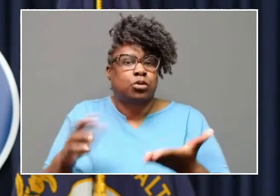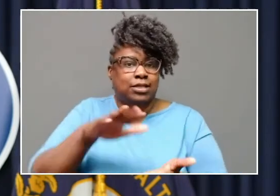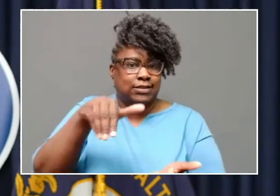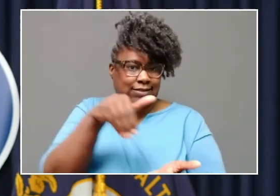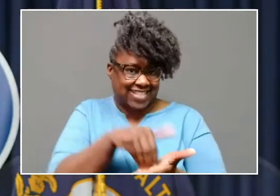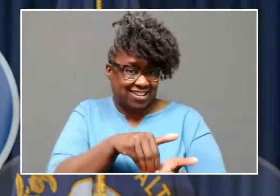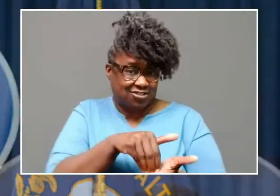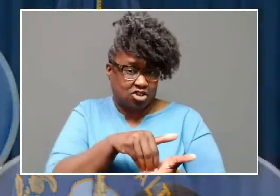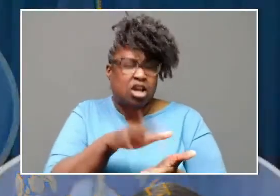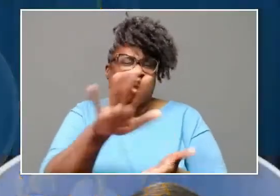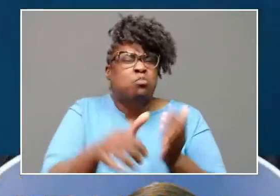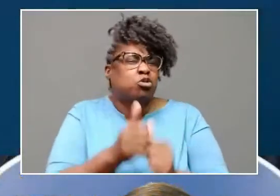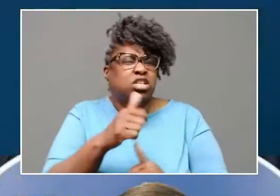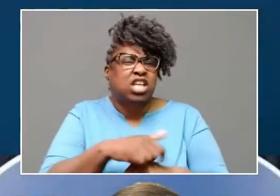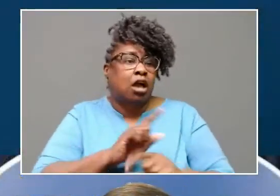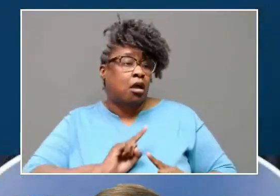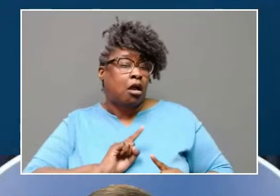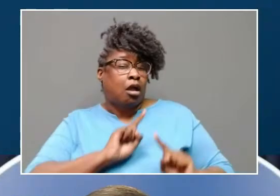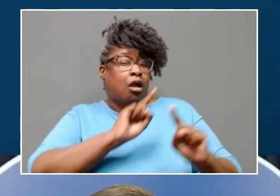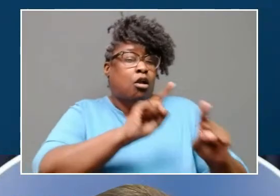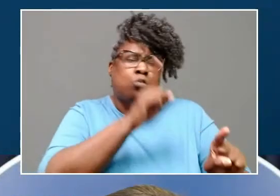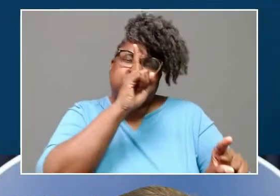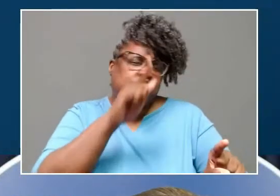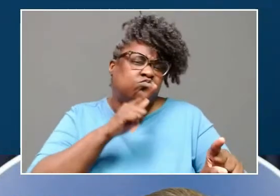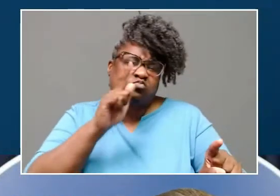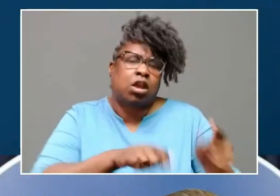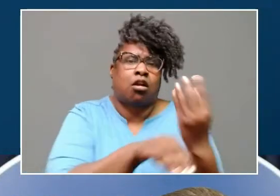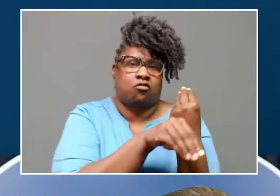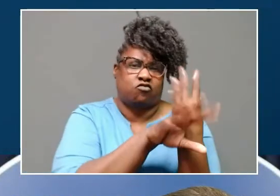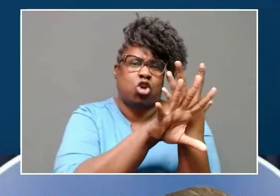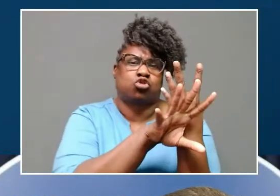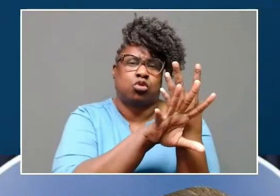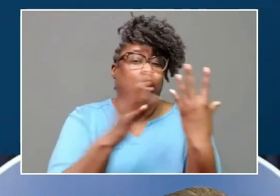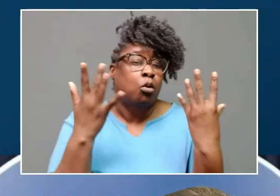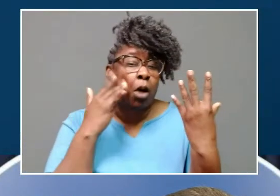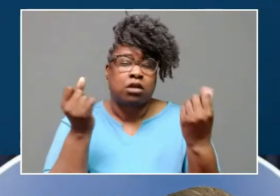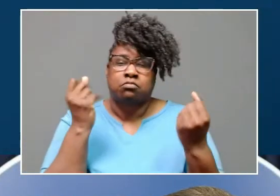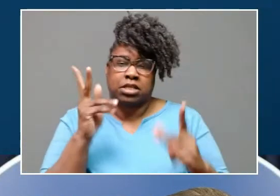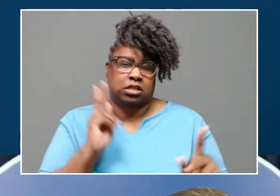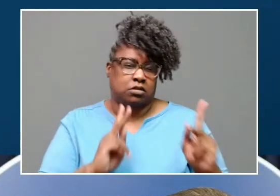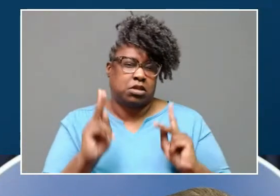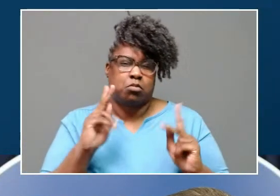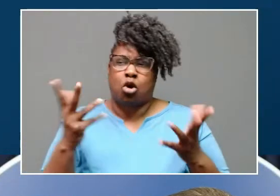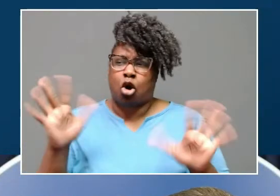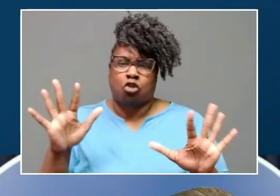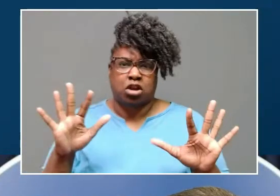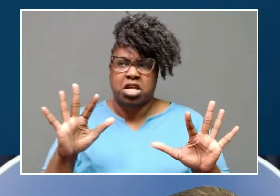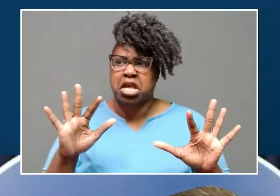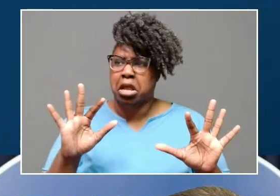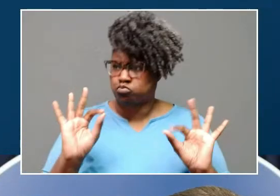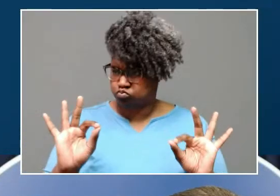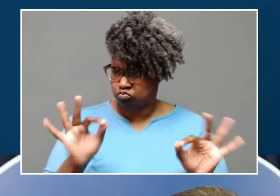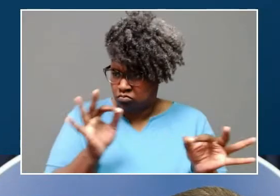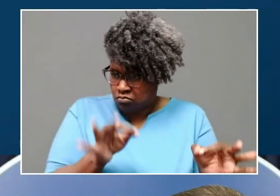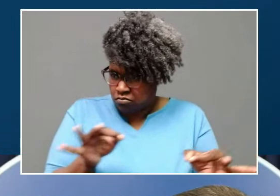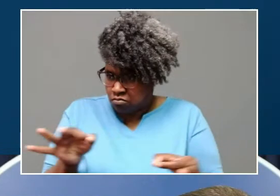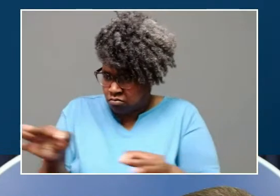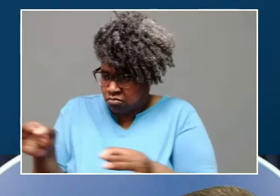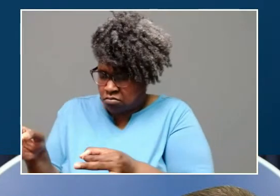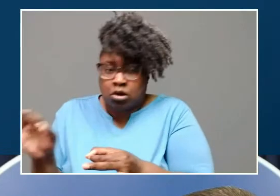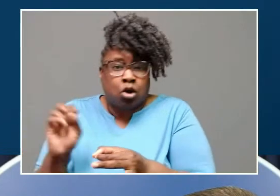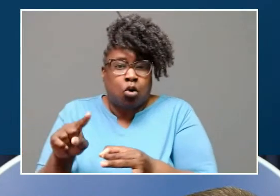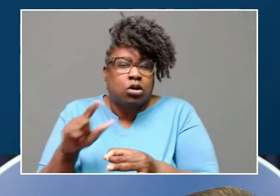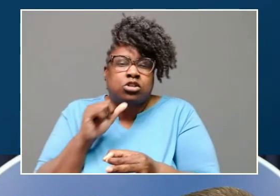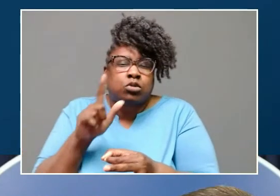virtual, given the amount of people that have either had their claims satisfied or are no longer coming in.